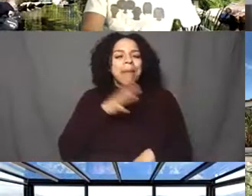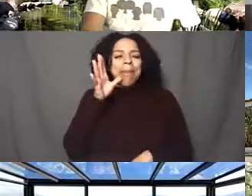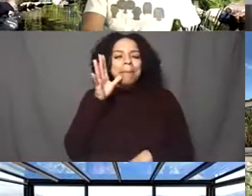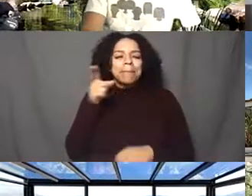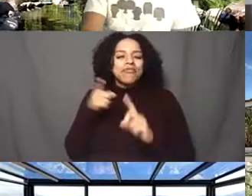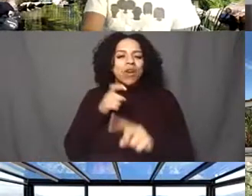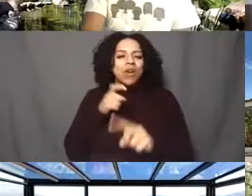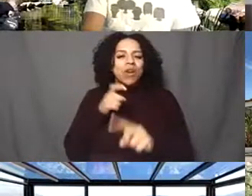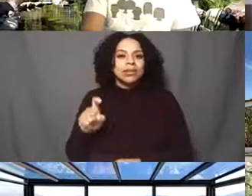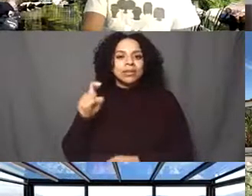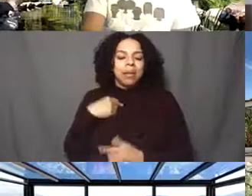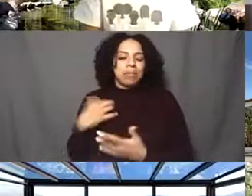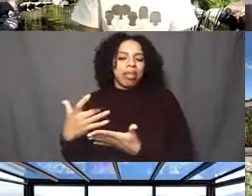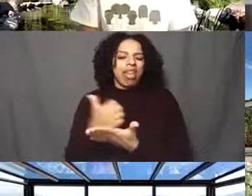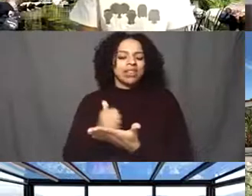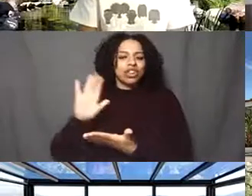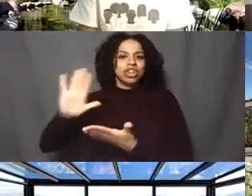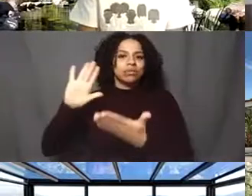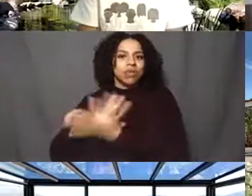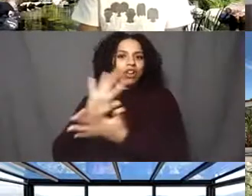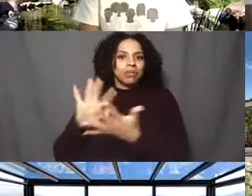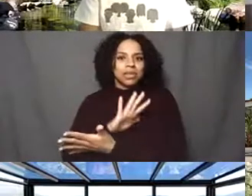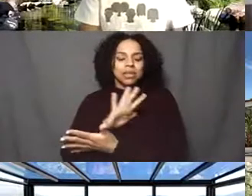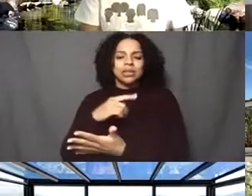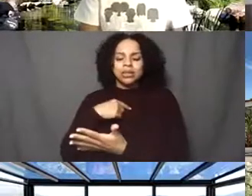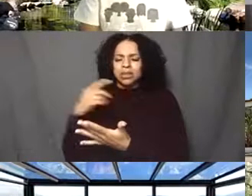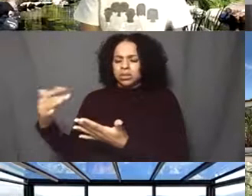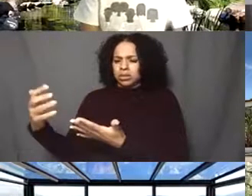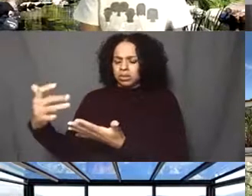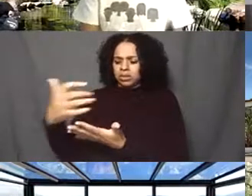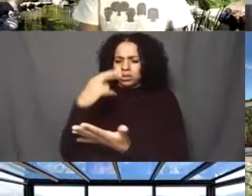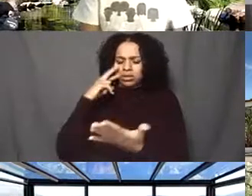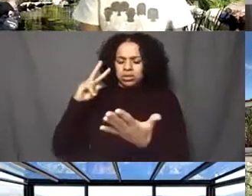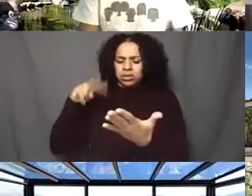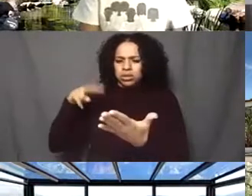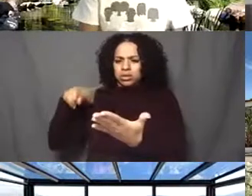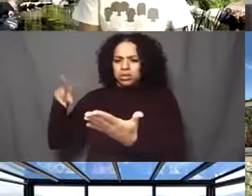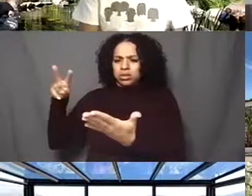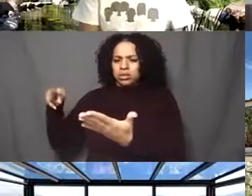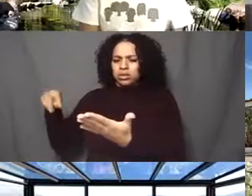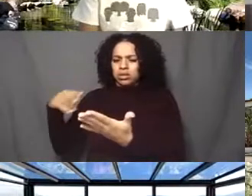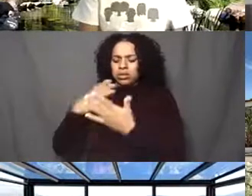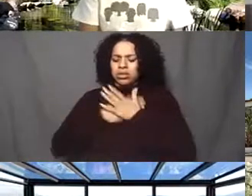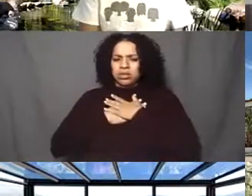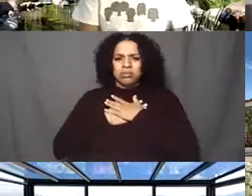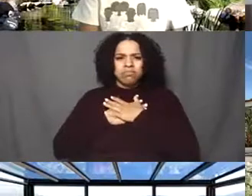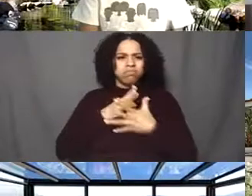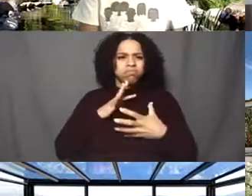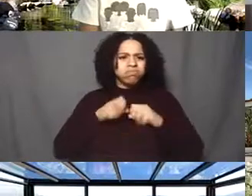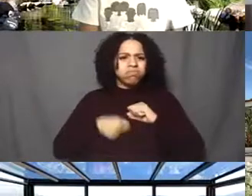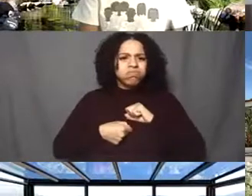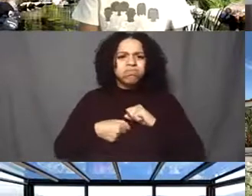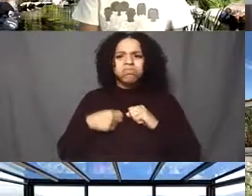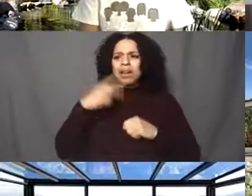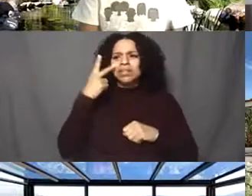I never expected it to open up this can of grief. I didn't expect, you know, just getting birth certificates and death certificates